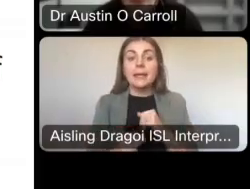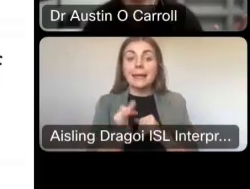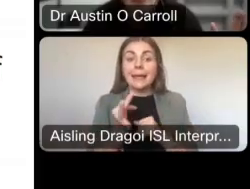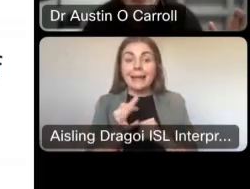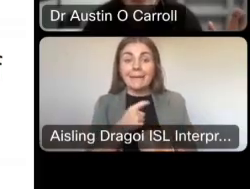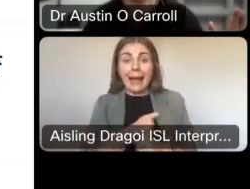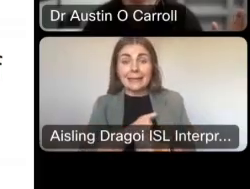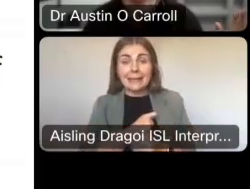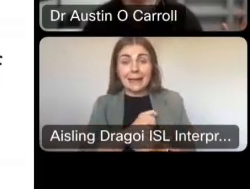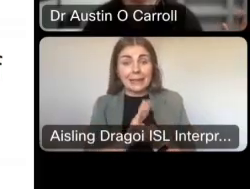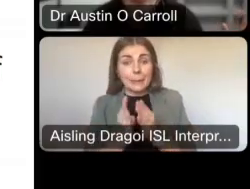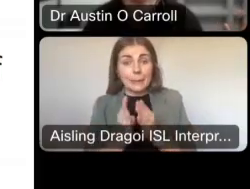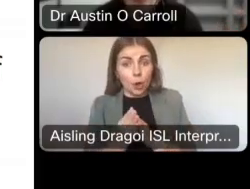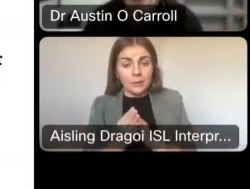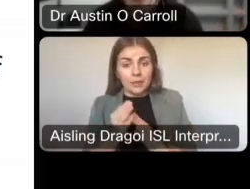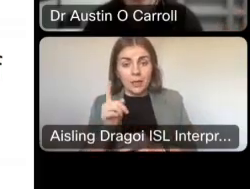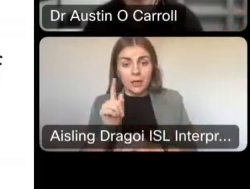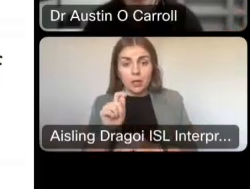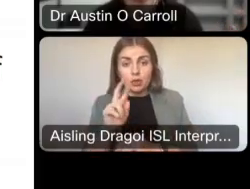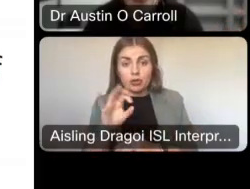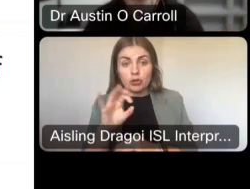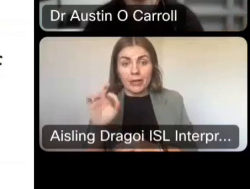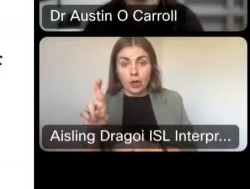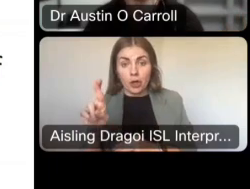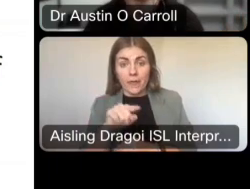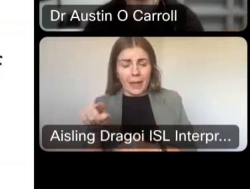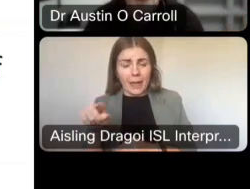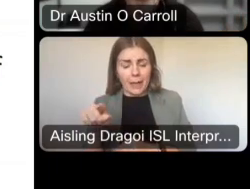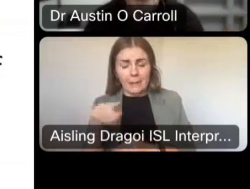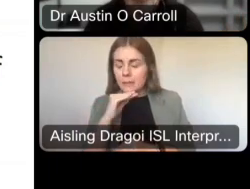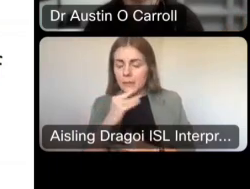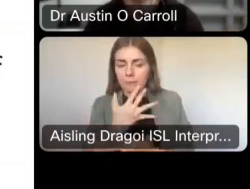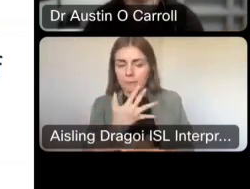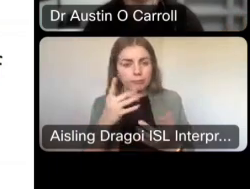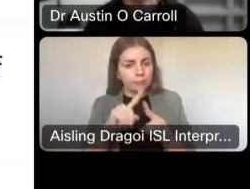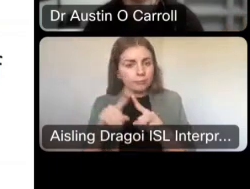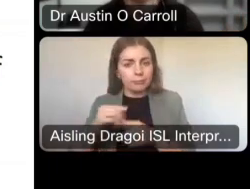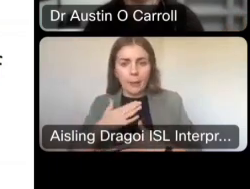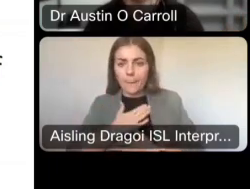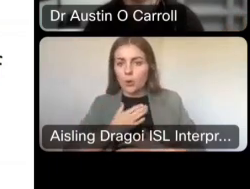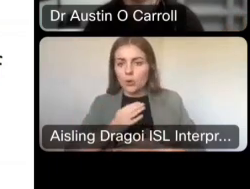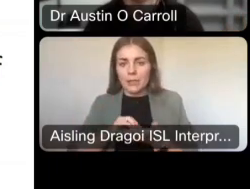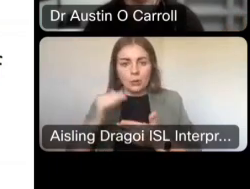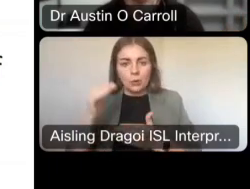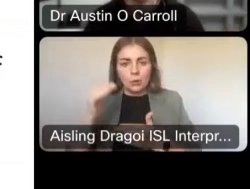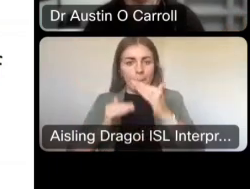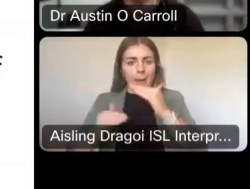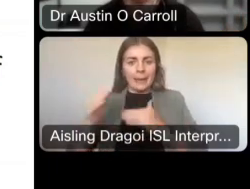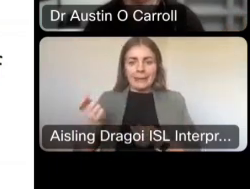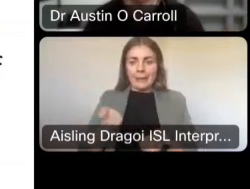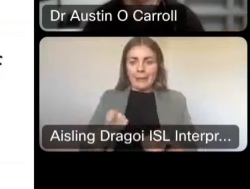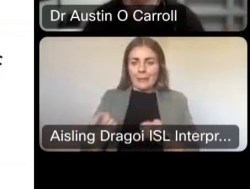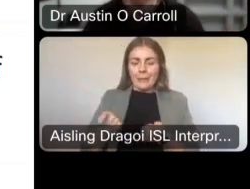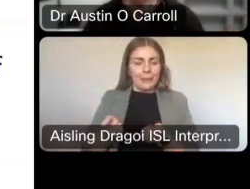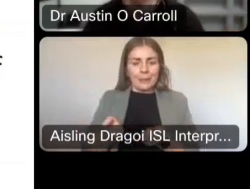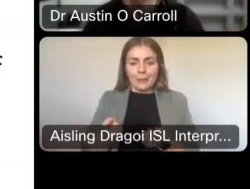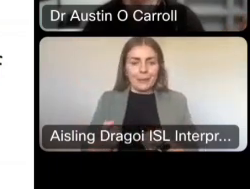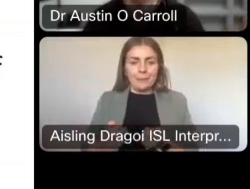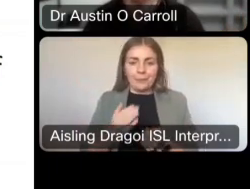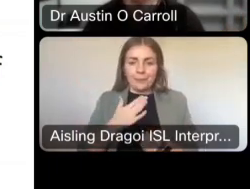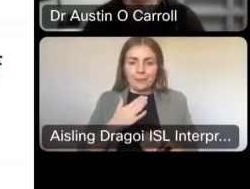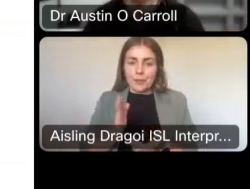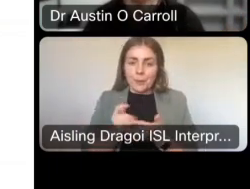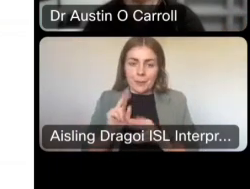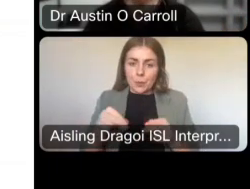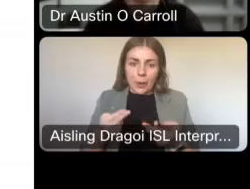trigger, there's a cascade of emotions, and you have to work hard to regain it. Sometimes you can't, and you have to just hope they come back the next time. And